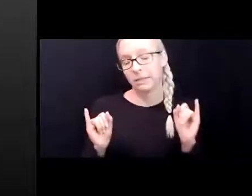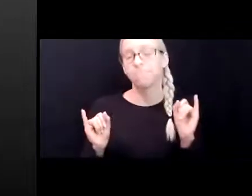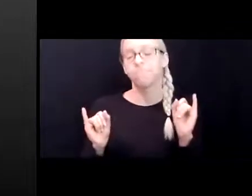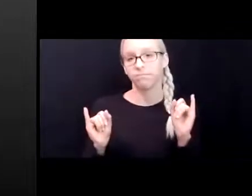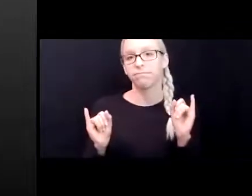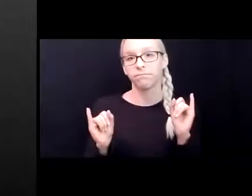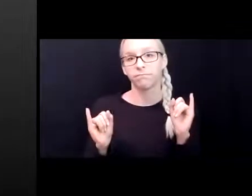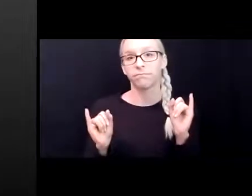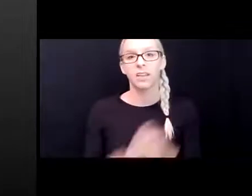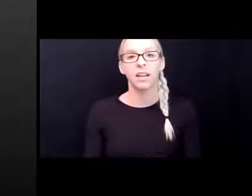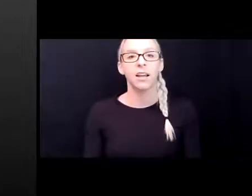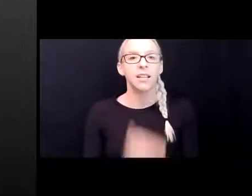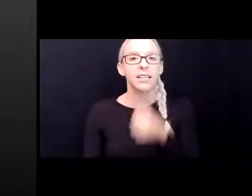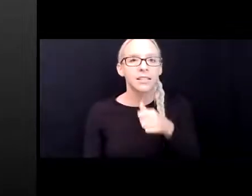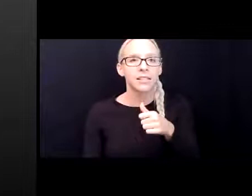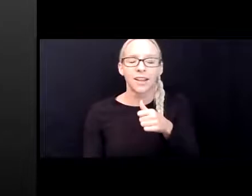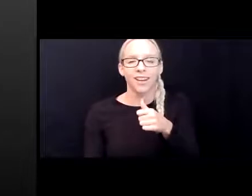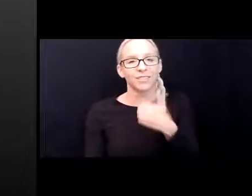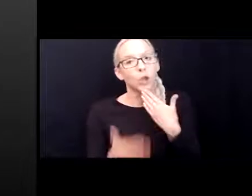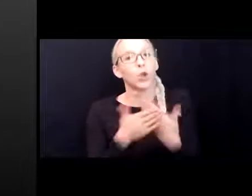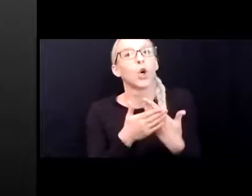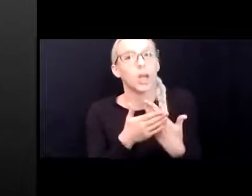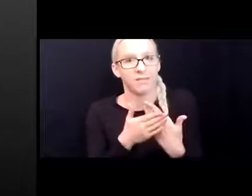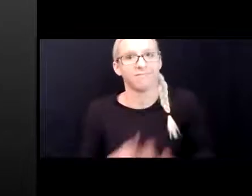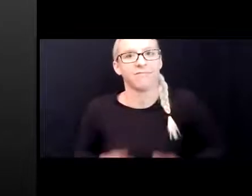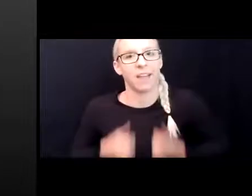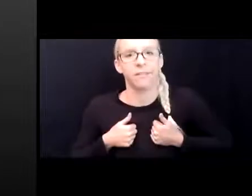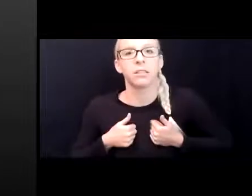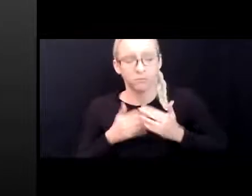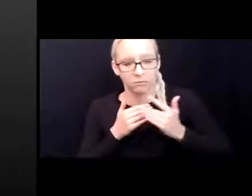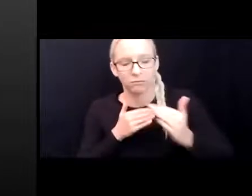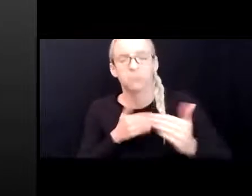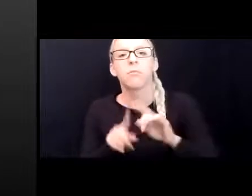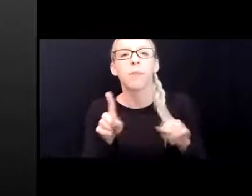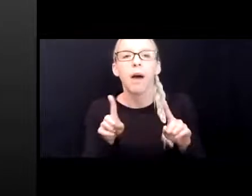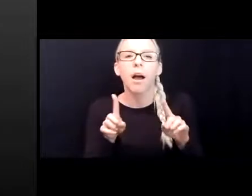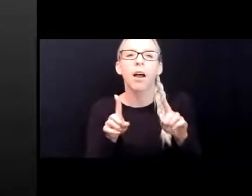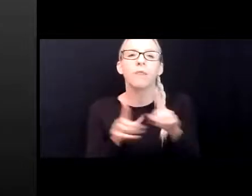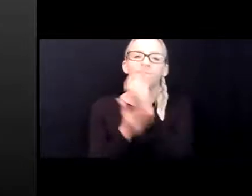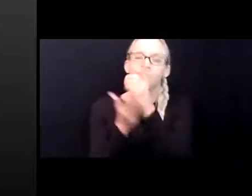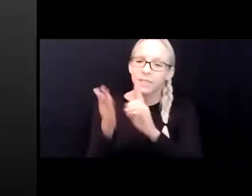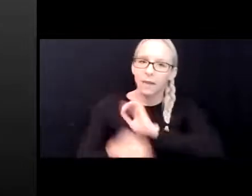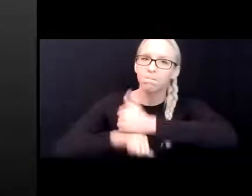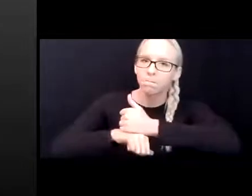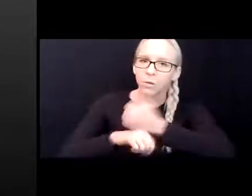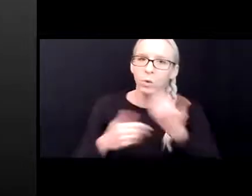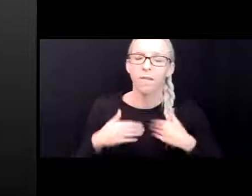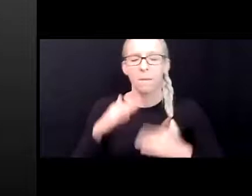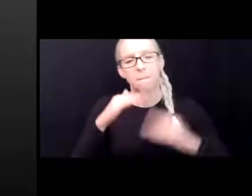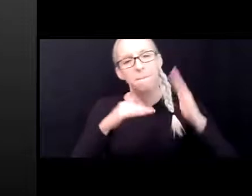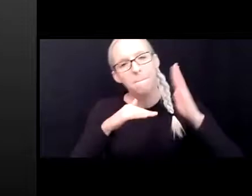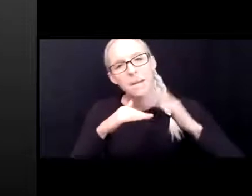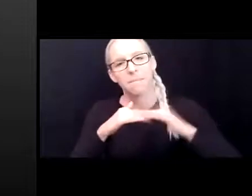not enough to live on well independently, but it is designed to bring the person up to a minimal level.